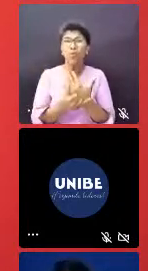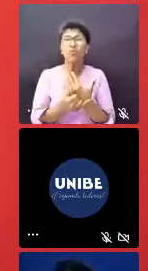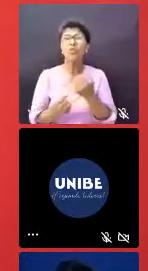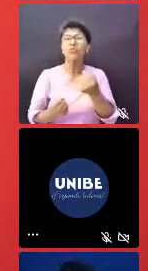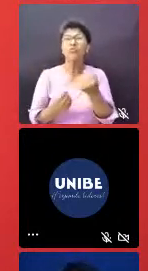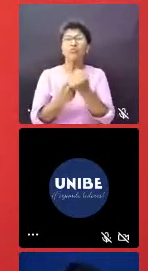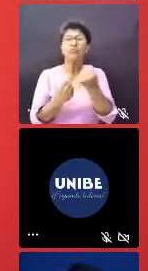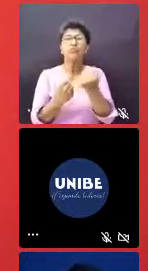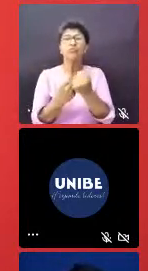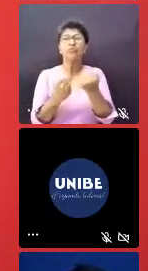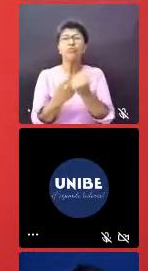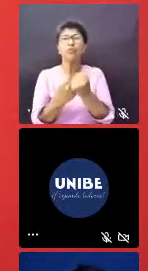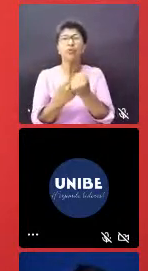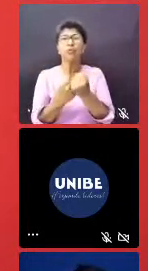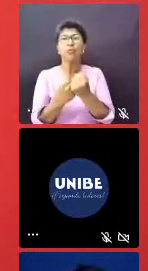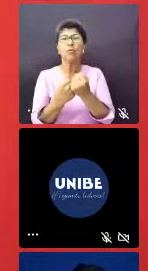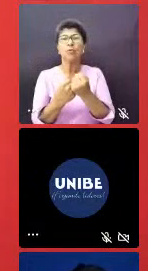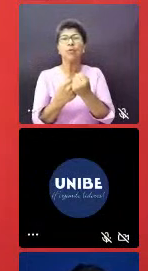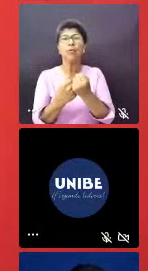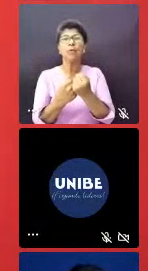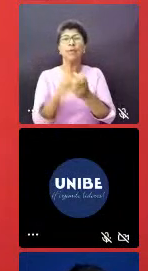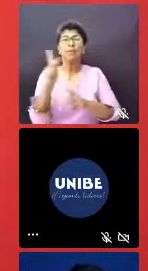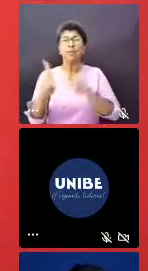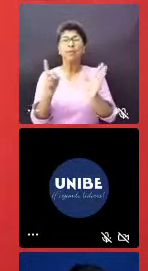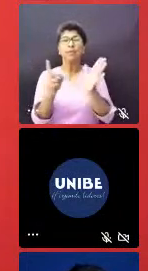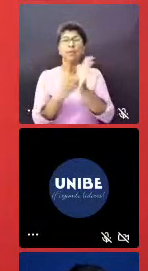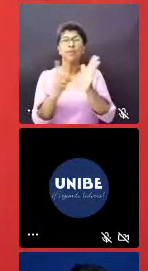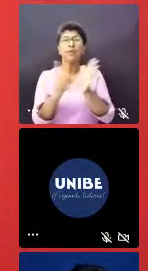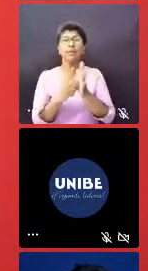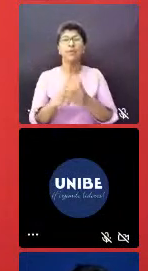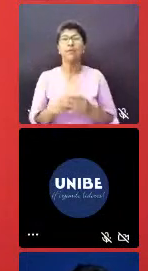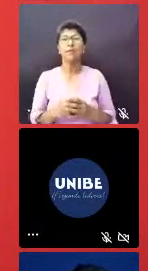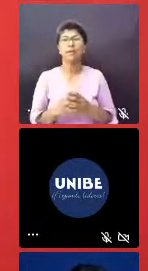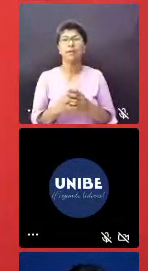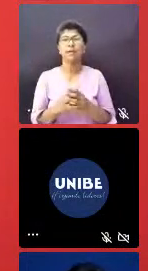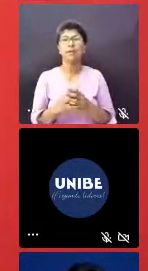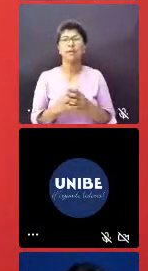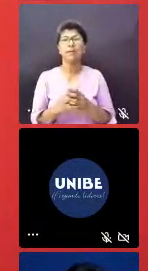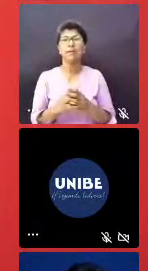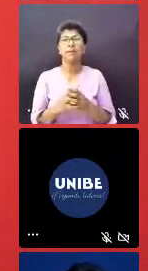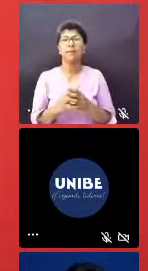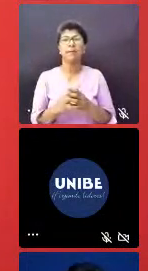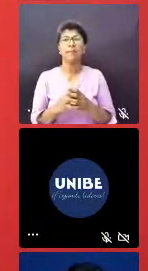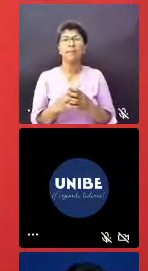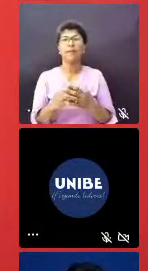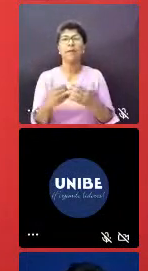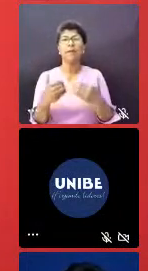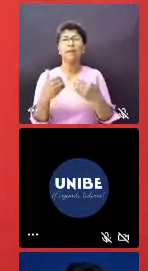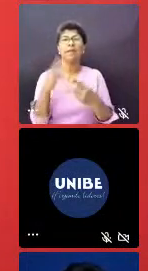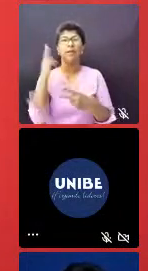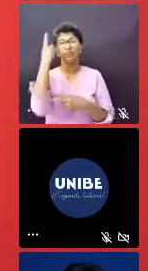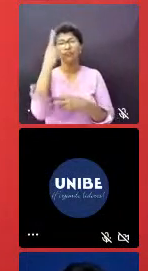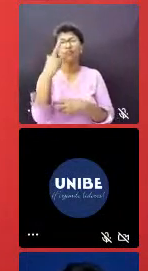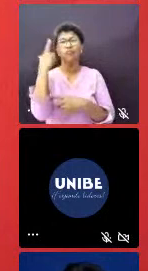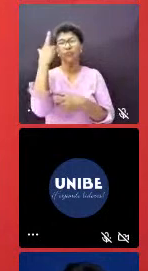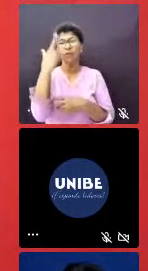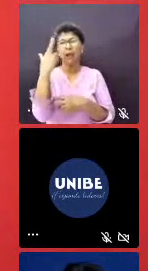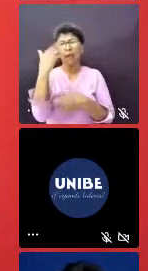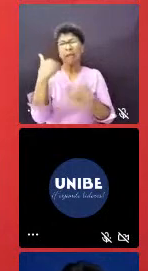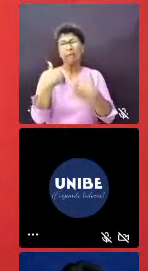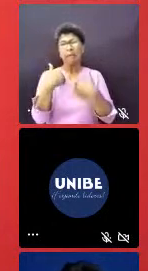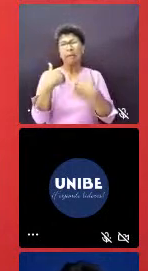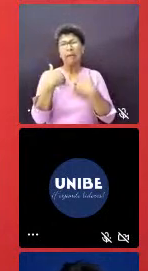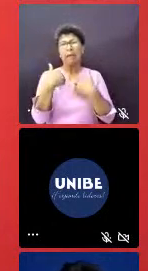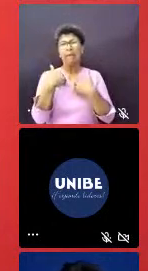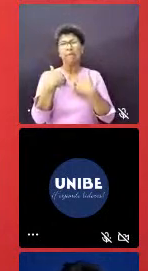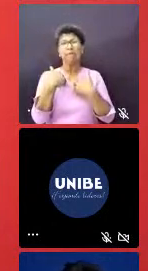supported living within the community where the idea relies heavily on neighbors. So there